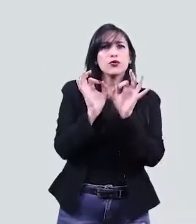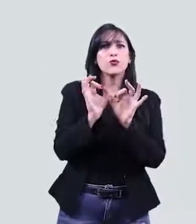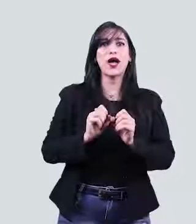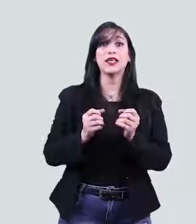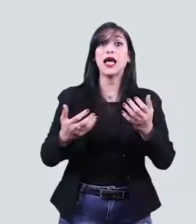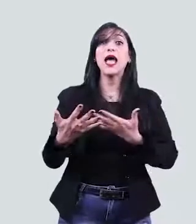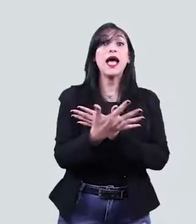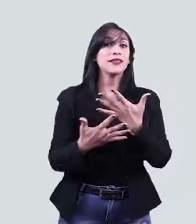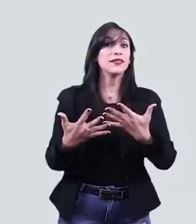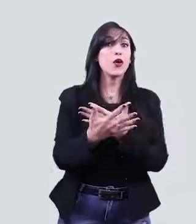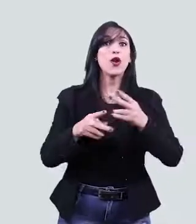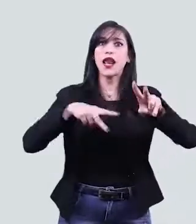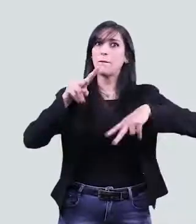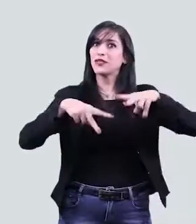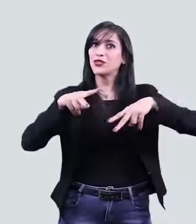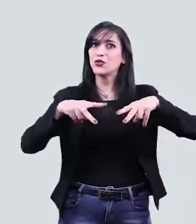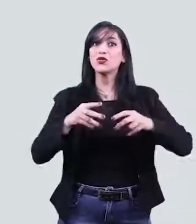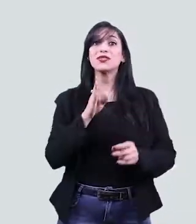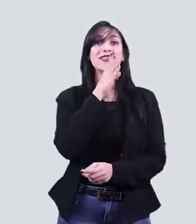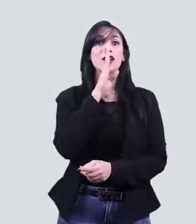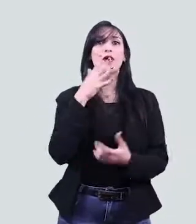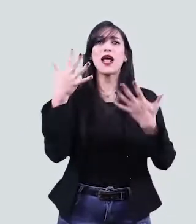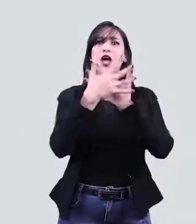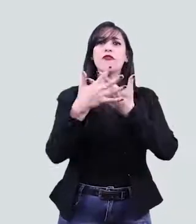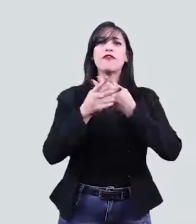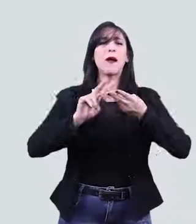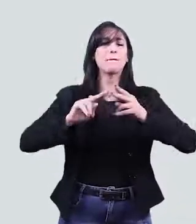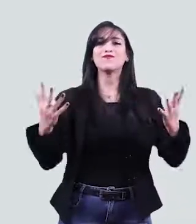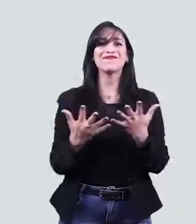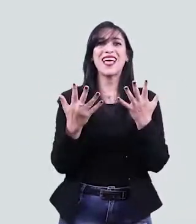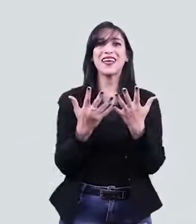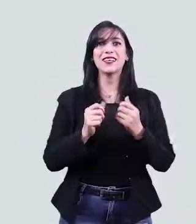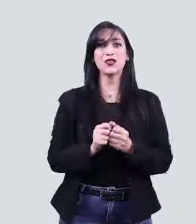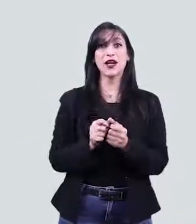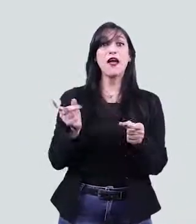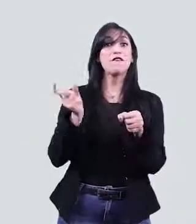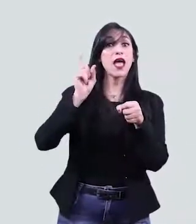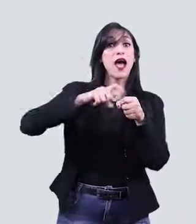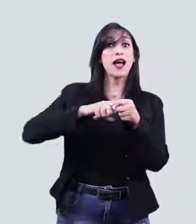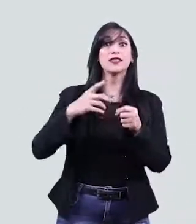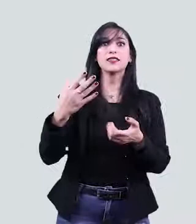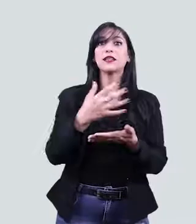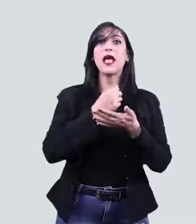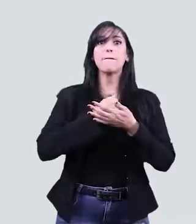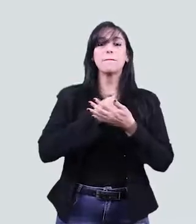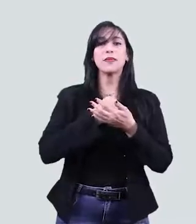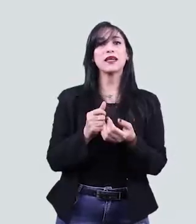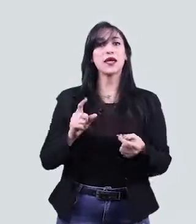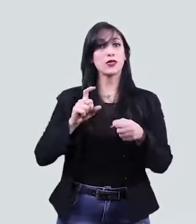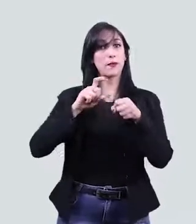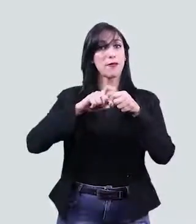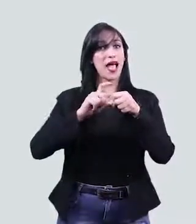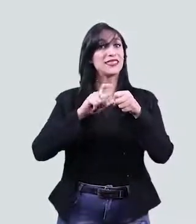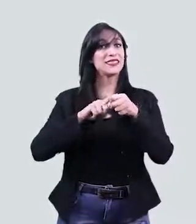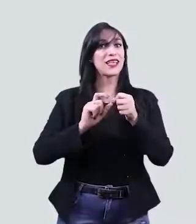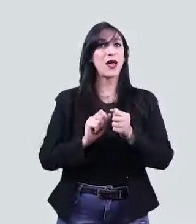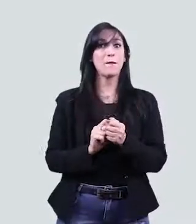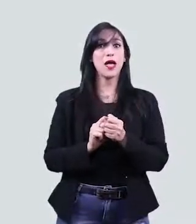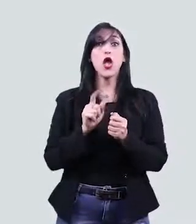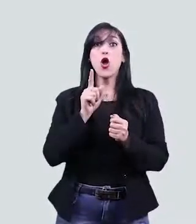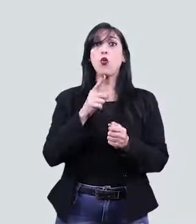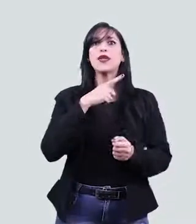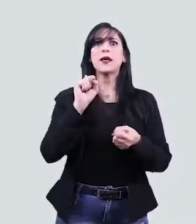assigned a value and can be sold. When you own a security that signifies ownership, it's called a stock. As a stockholder, you